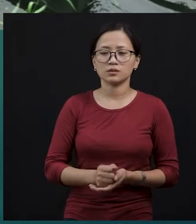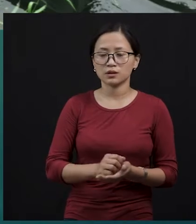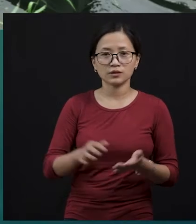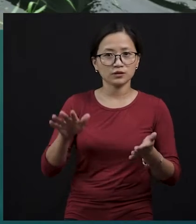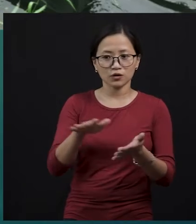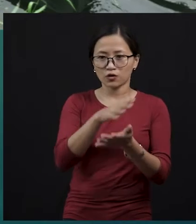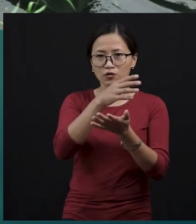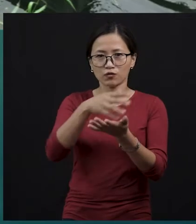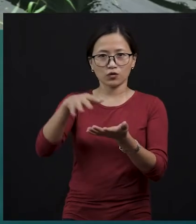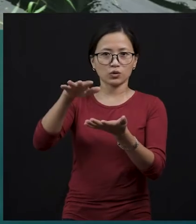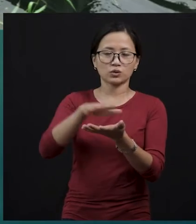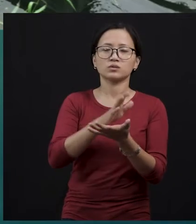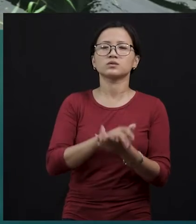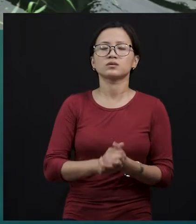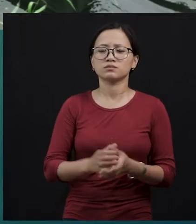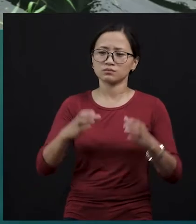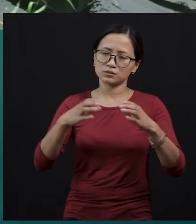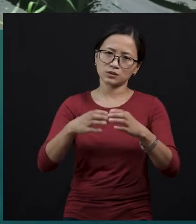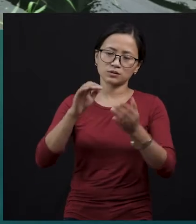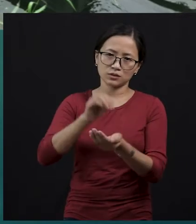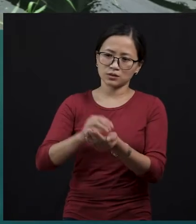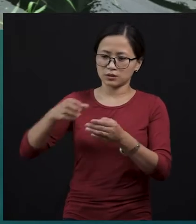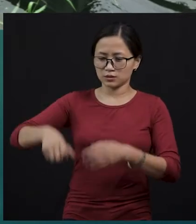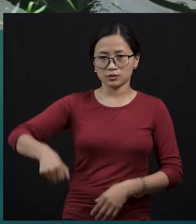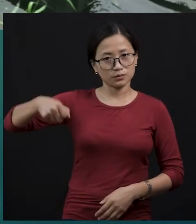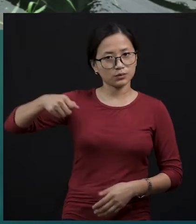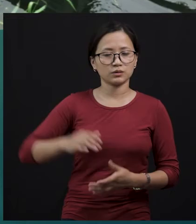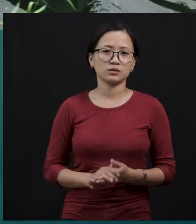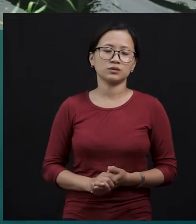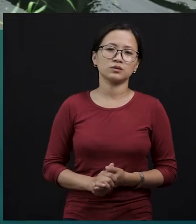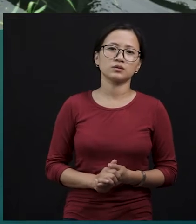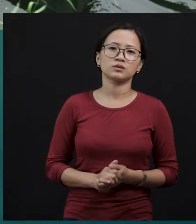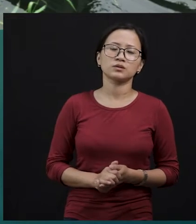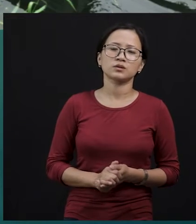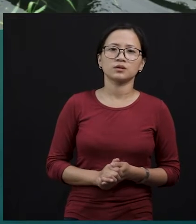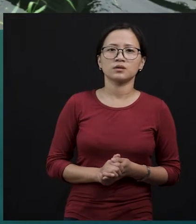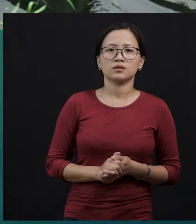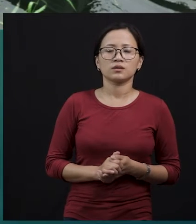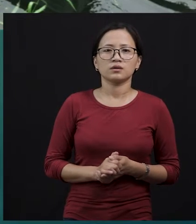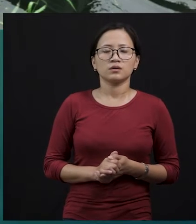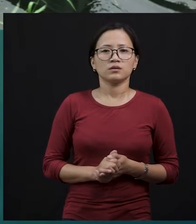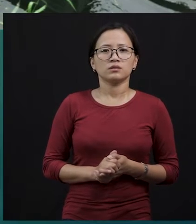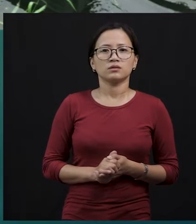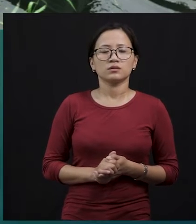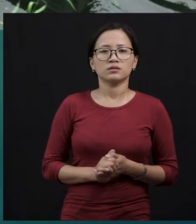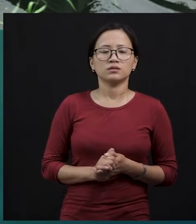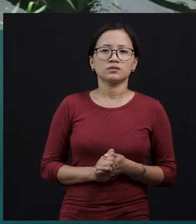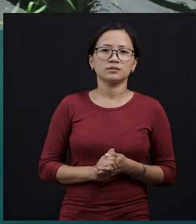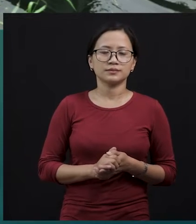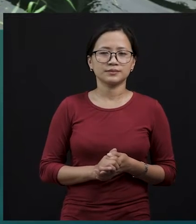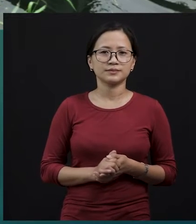float on the water. You might just keep a bucket of water, you make your paper boats, and then you let it float there. That is called